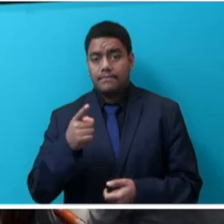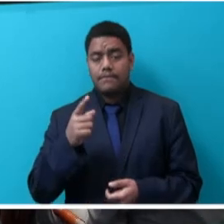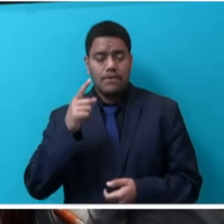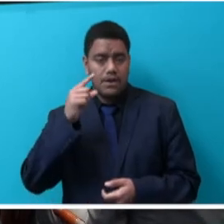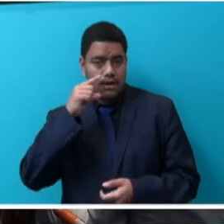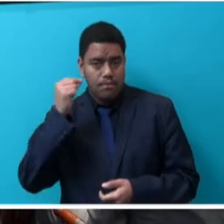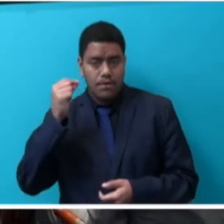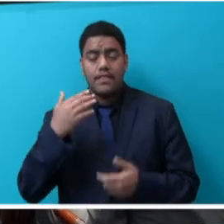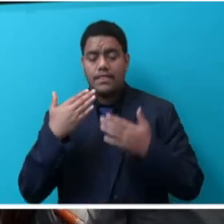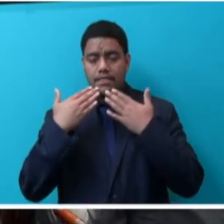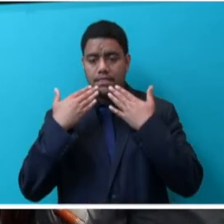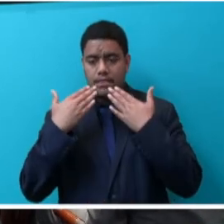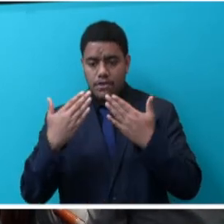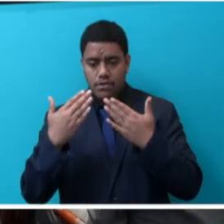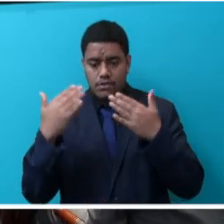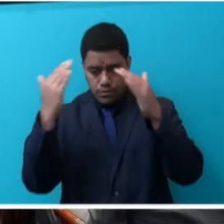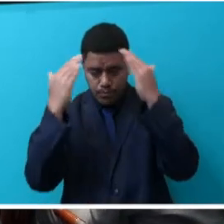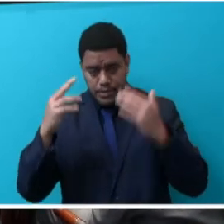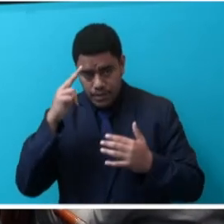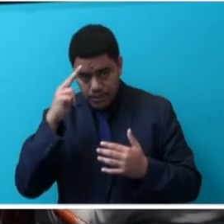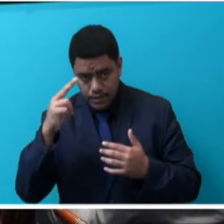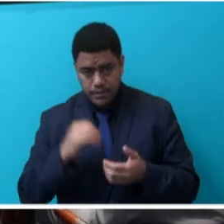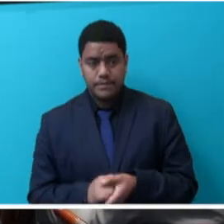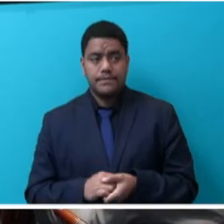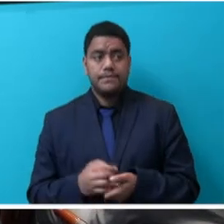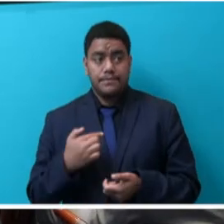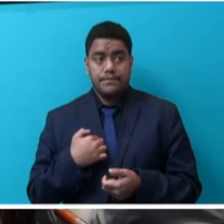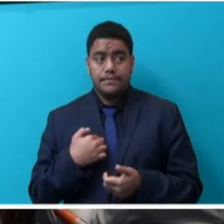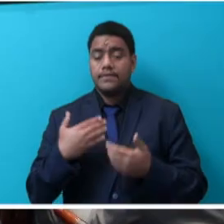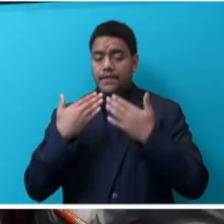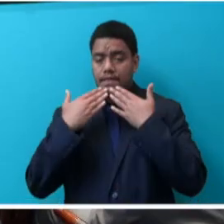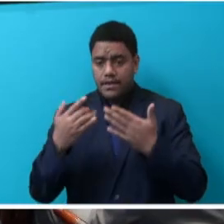Thank you, Mr. Speaker, sir. I thank the Honourable